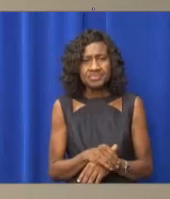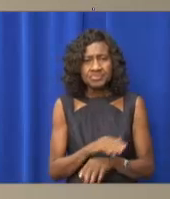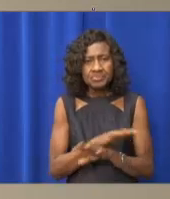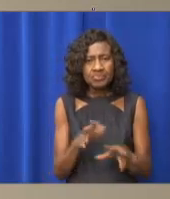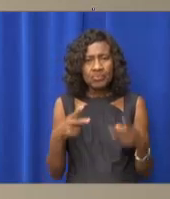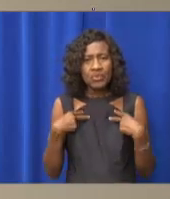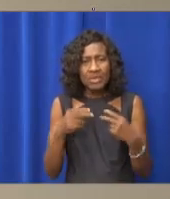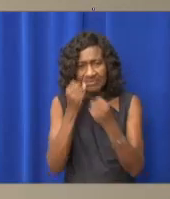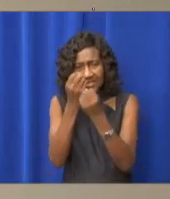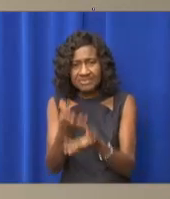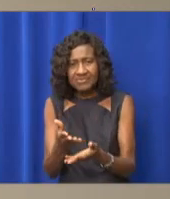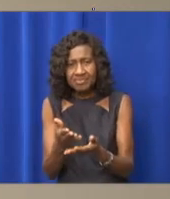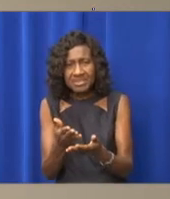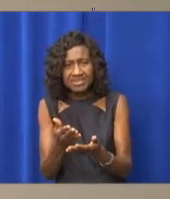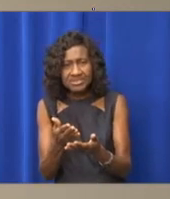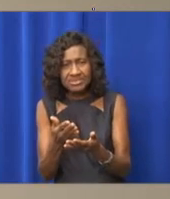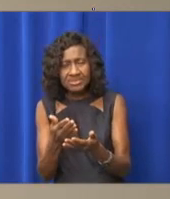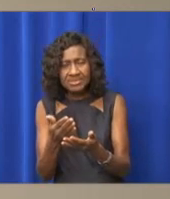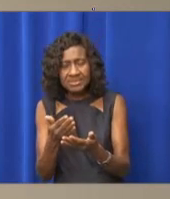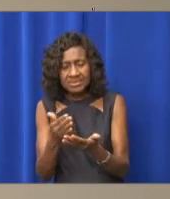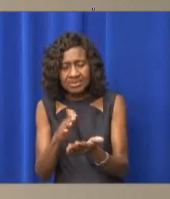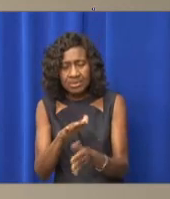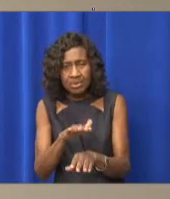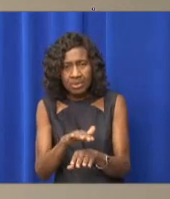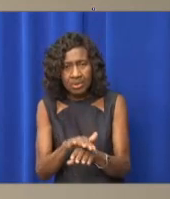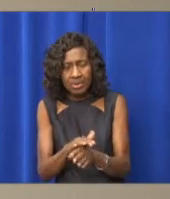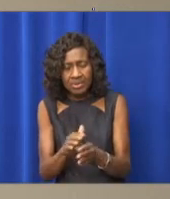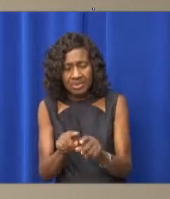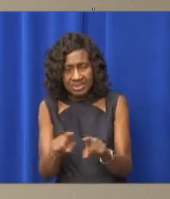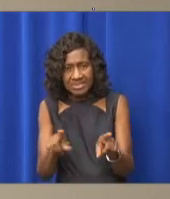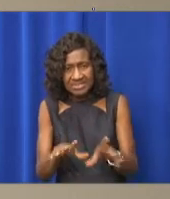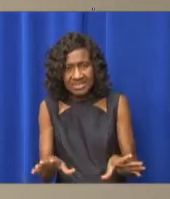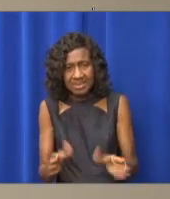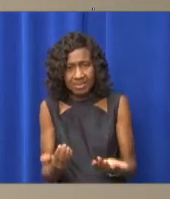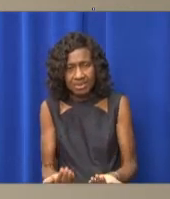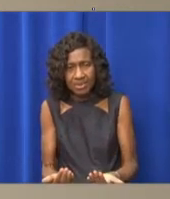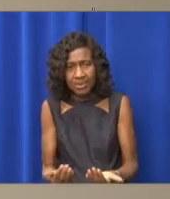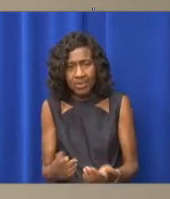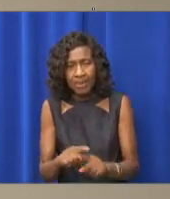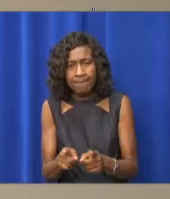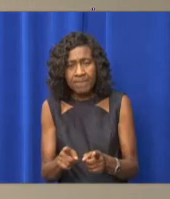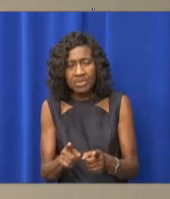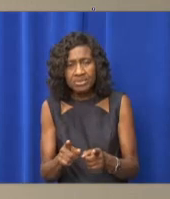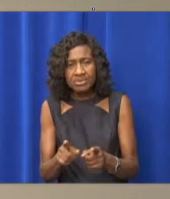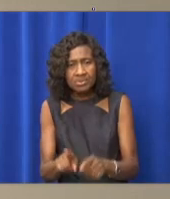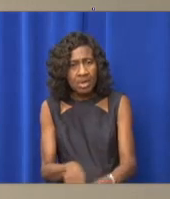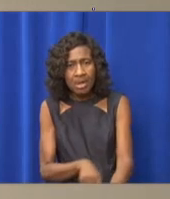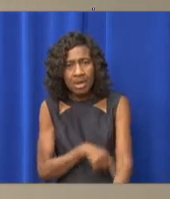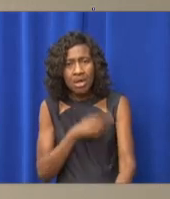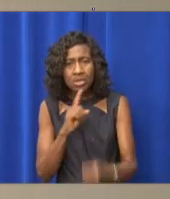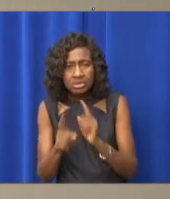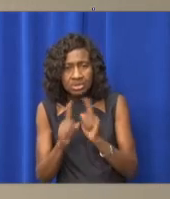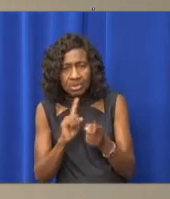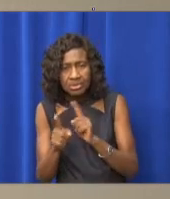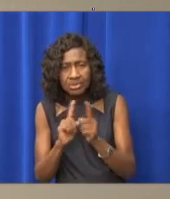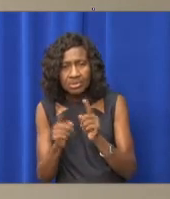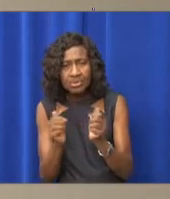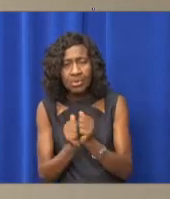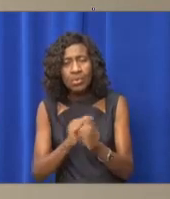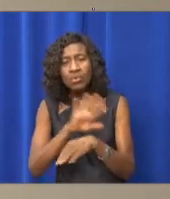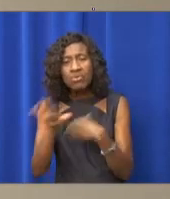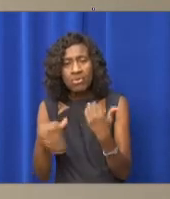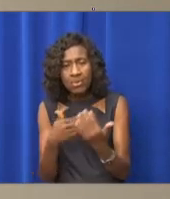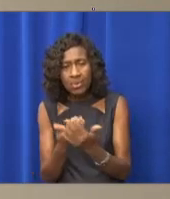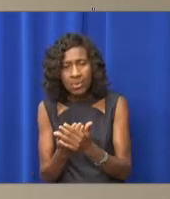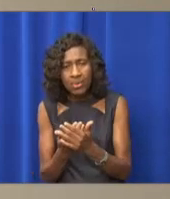of me. It was long discussions with all the stakeholders, and just happy